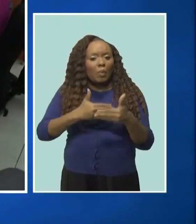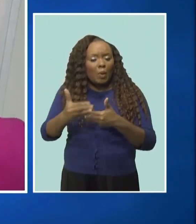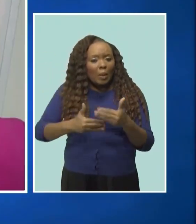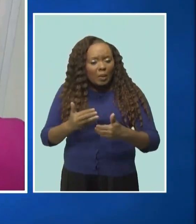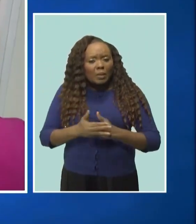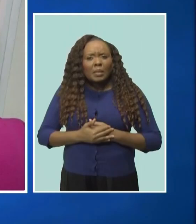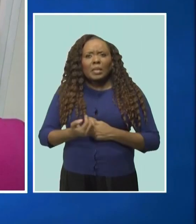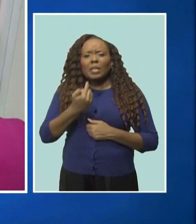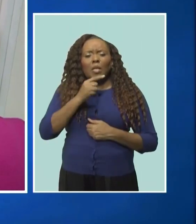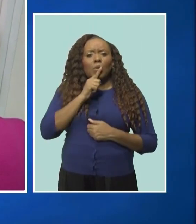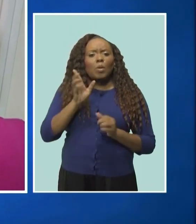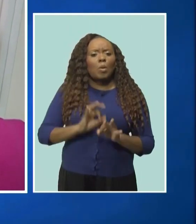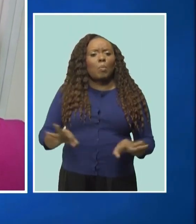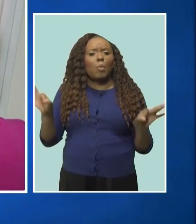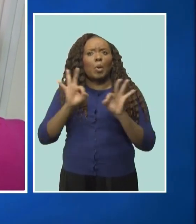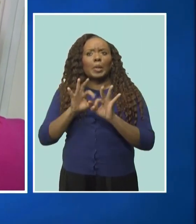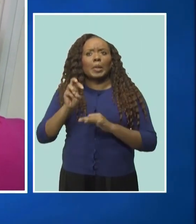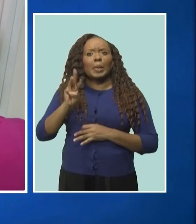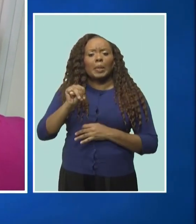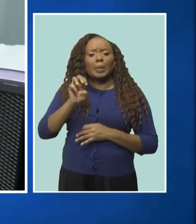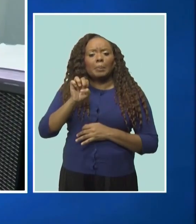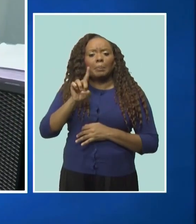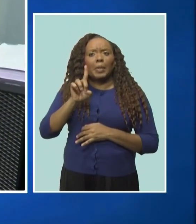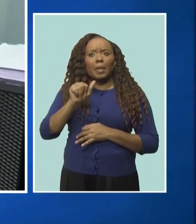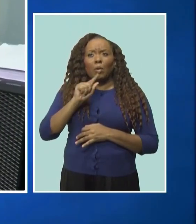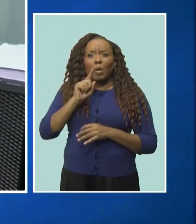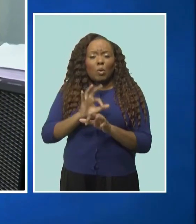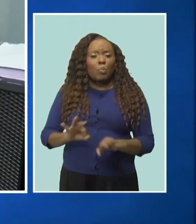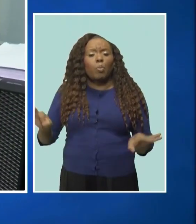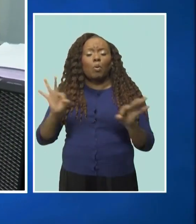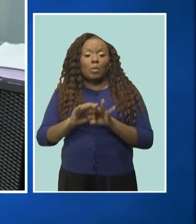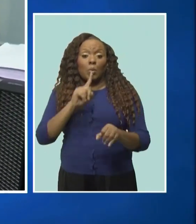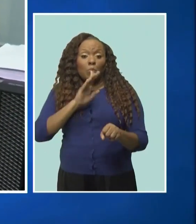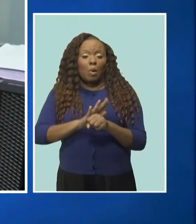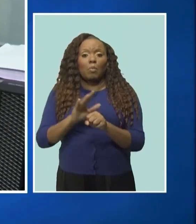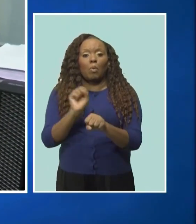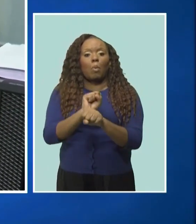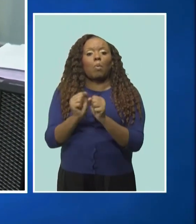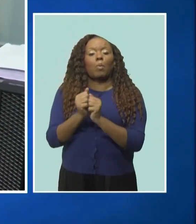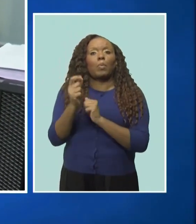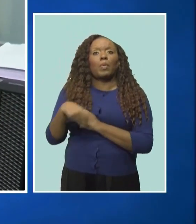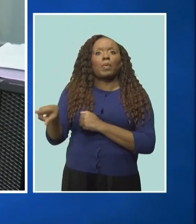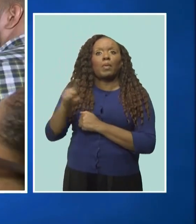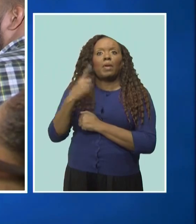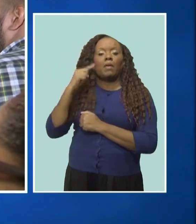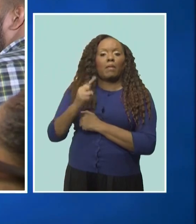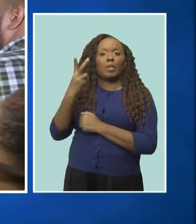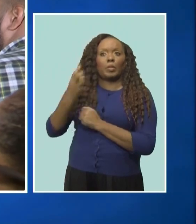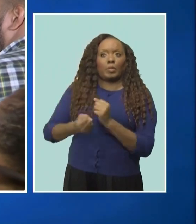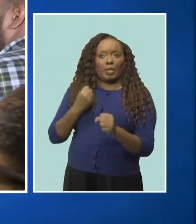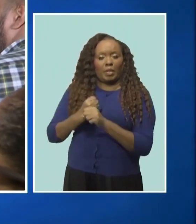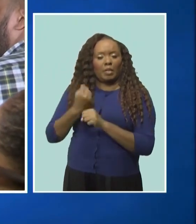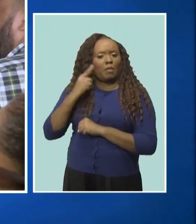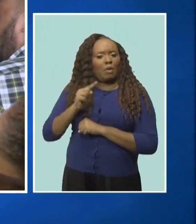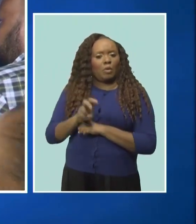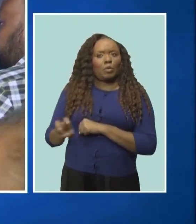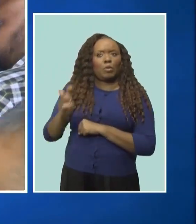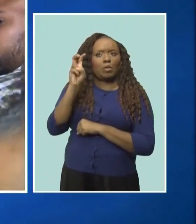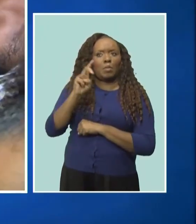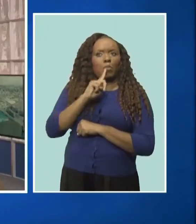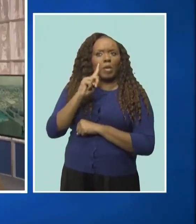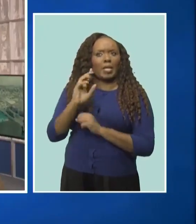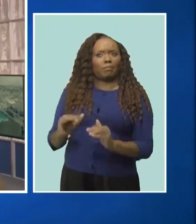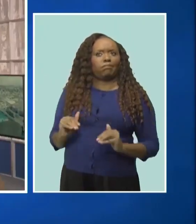the importance of the media and promises to work with those in the field during his 2-year tenure to take the tourism sector